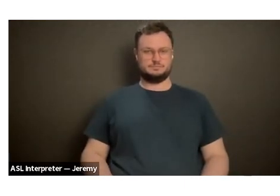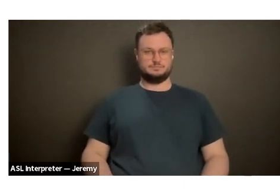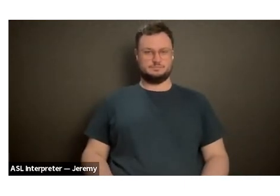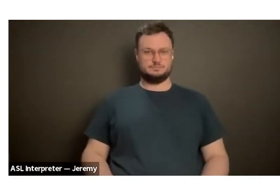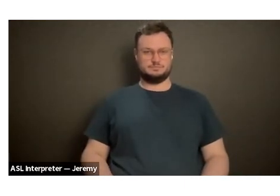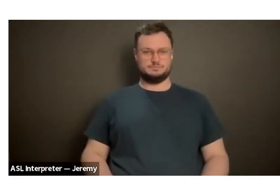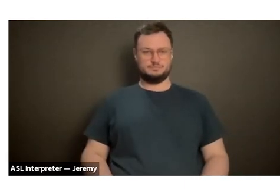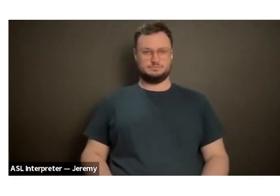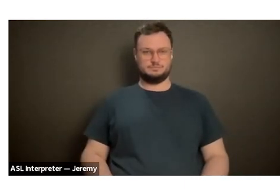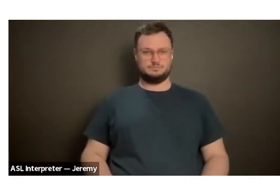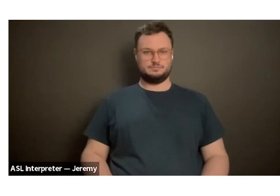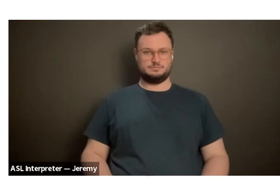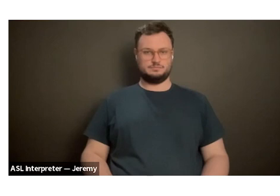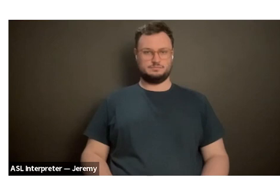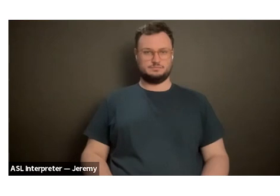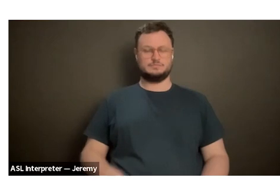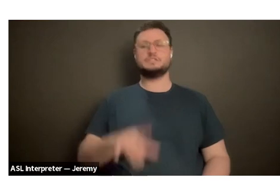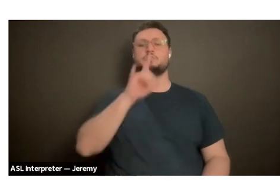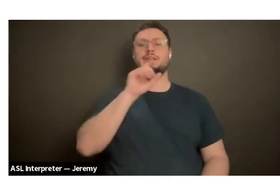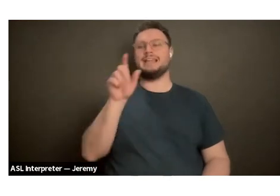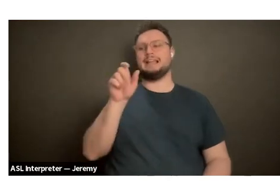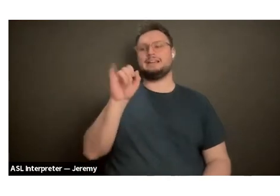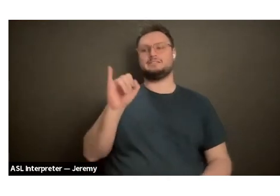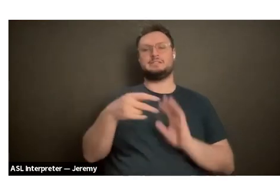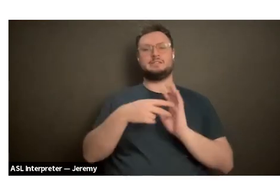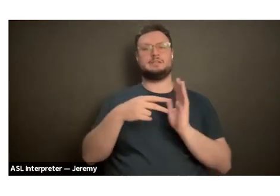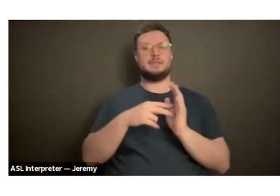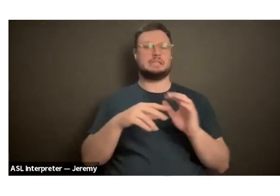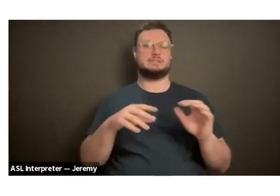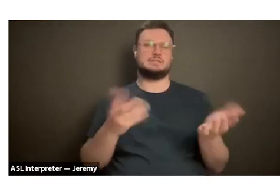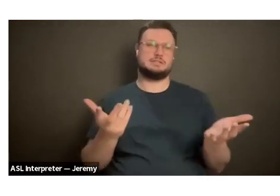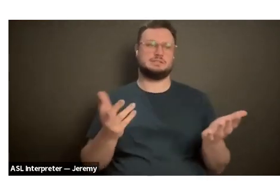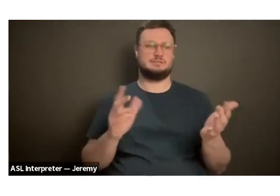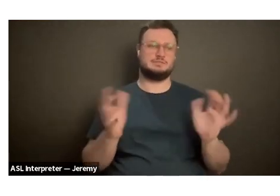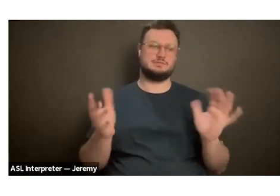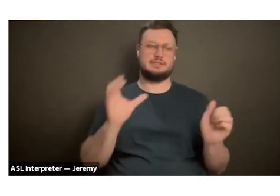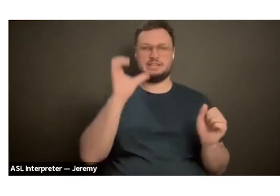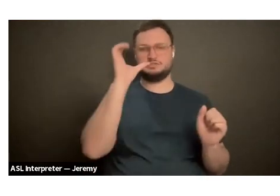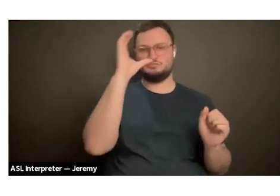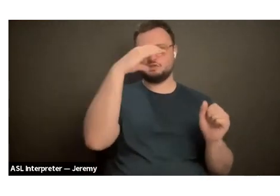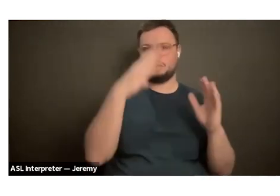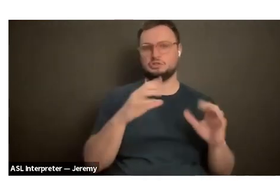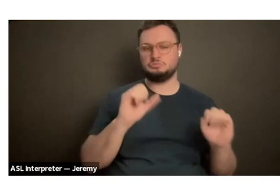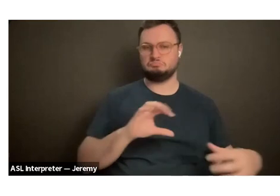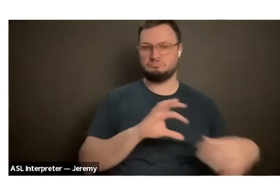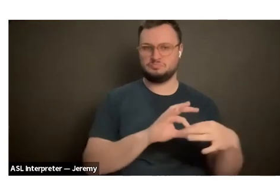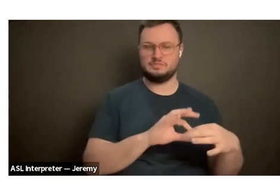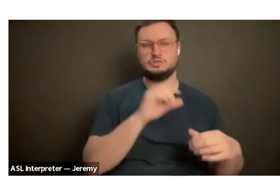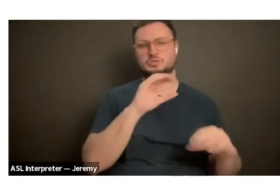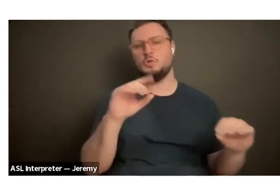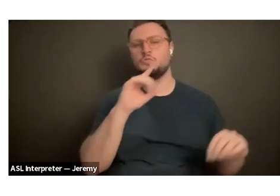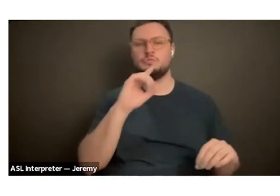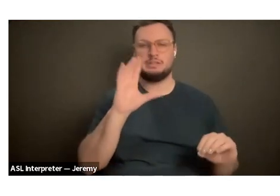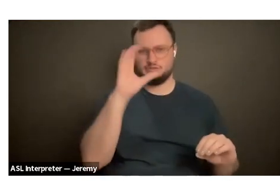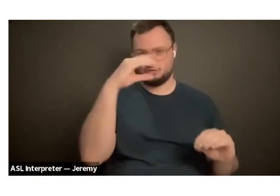that initially was a stranger, no longer a stranger, is the Surf Factory team. I think initially how we worked was such a it was